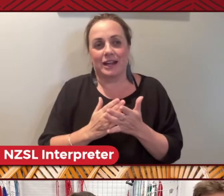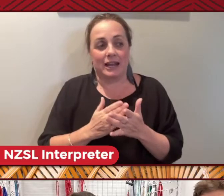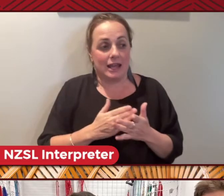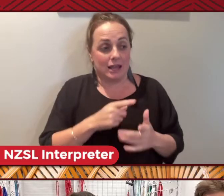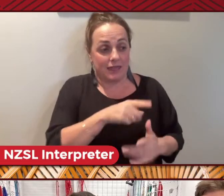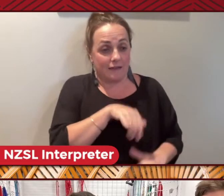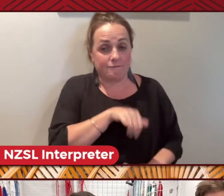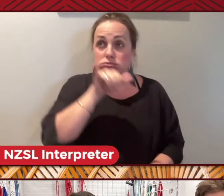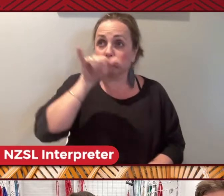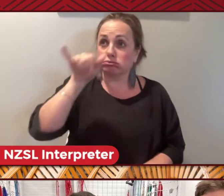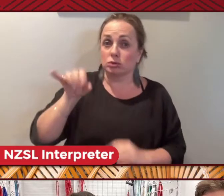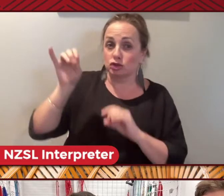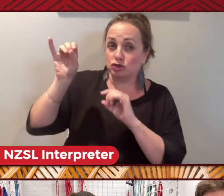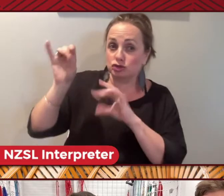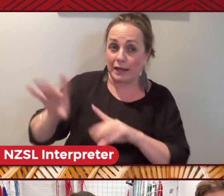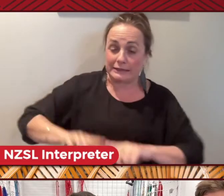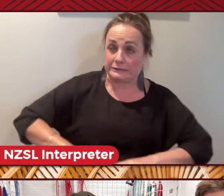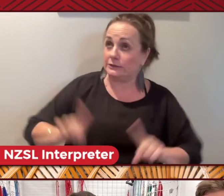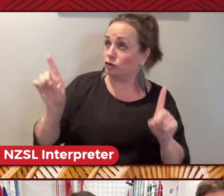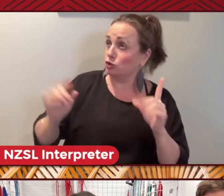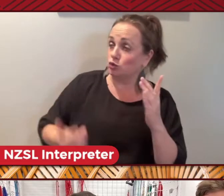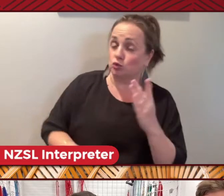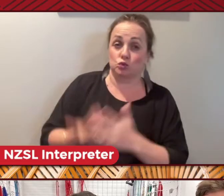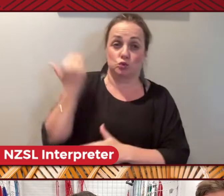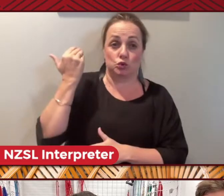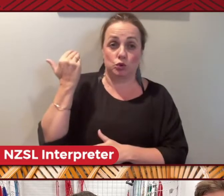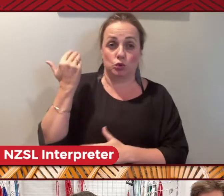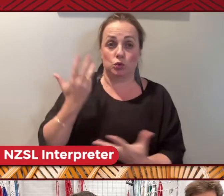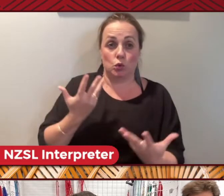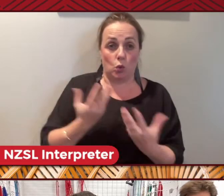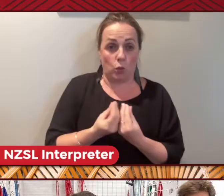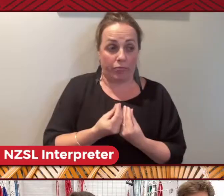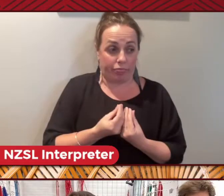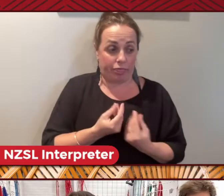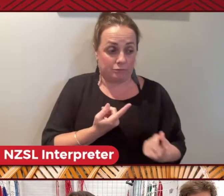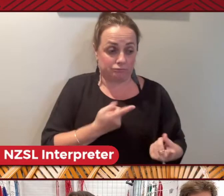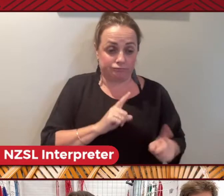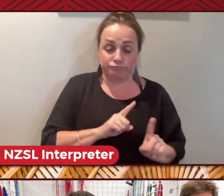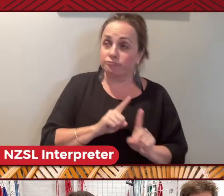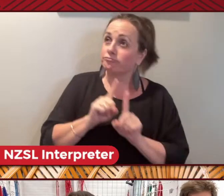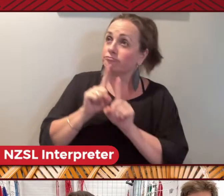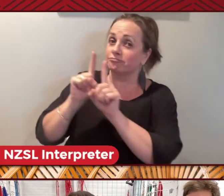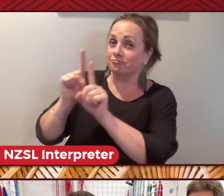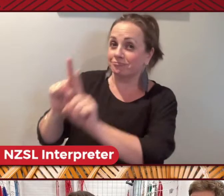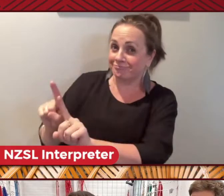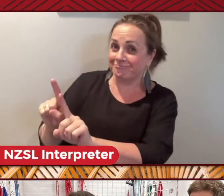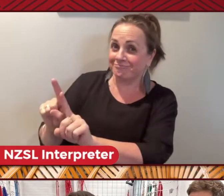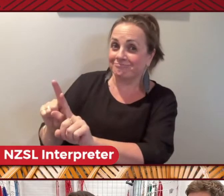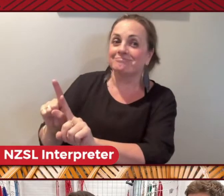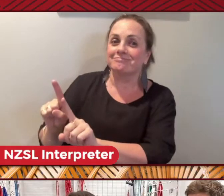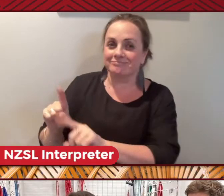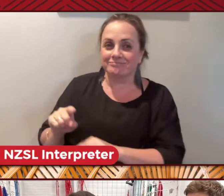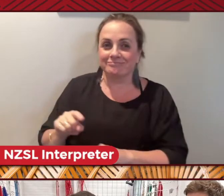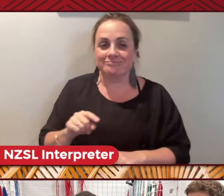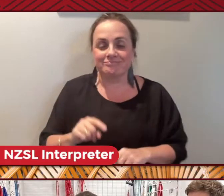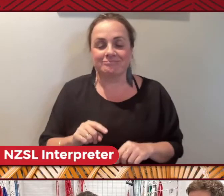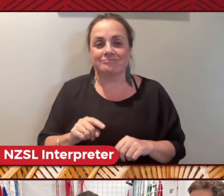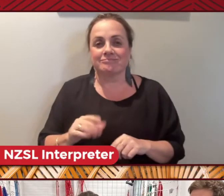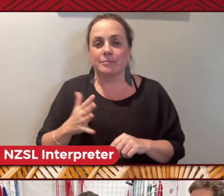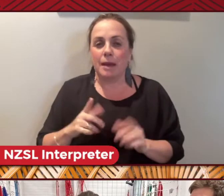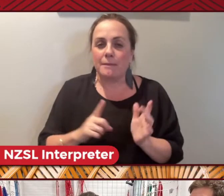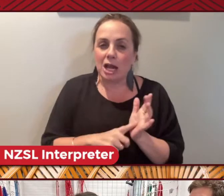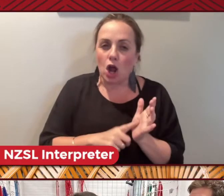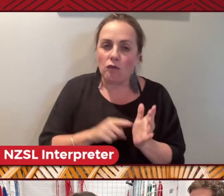Yeah. To a whole other place that she'd never been, coming with Kiara by herself. And so then, Lauren, I don't know if you want to speak to now,